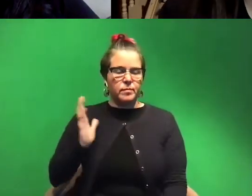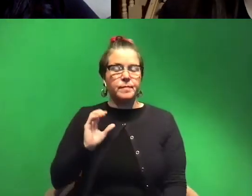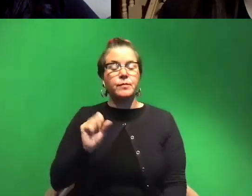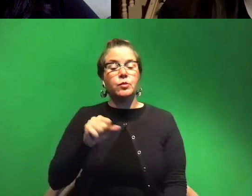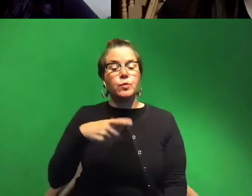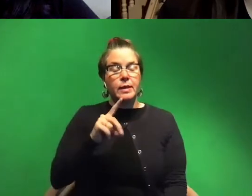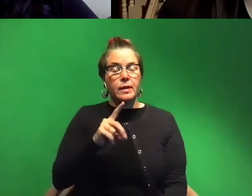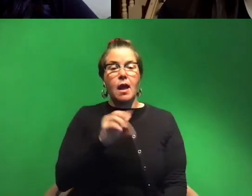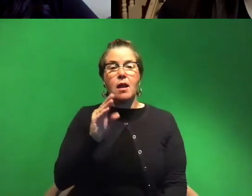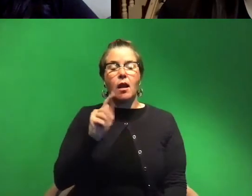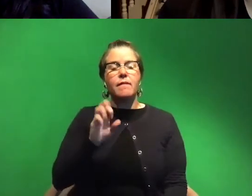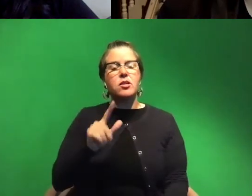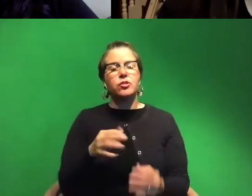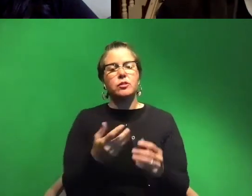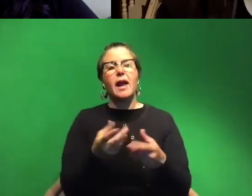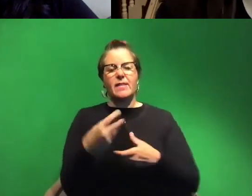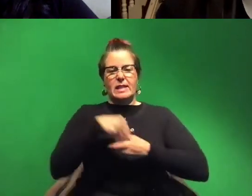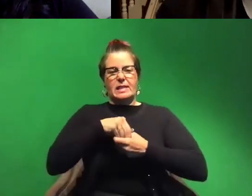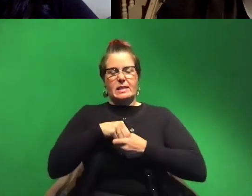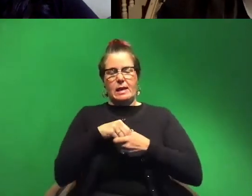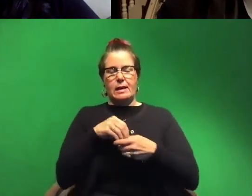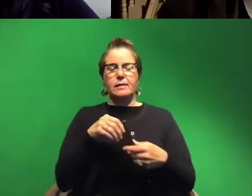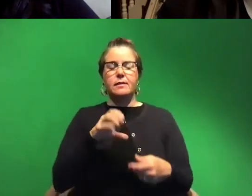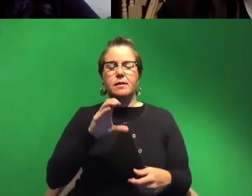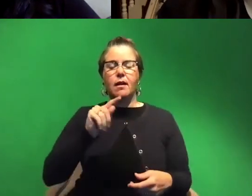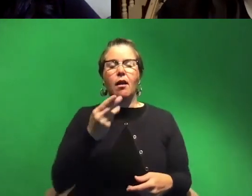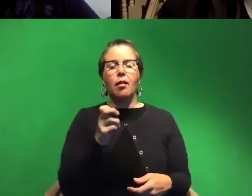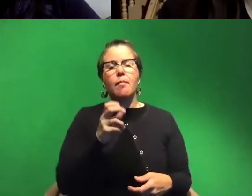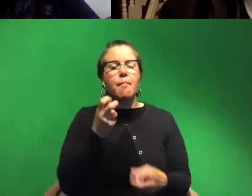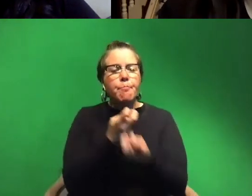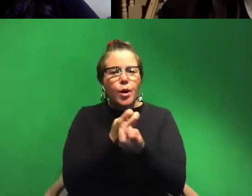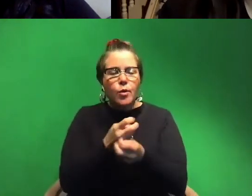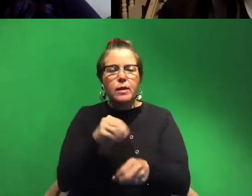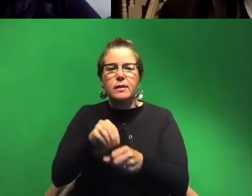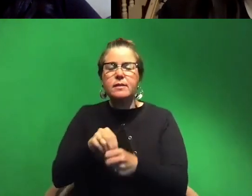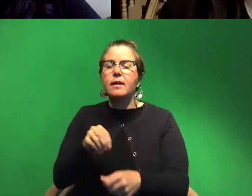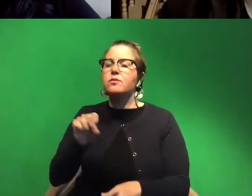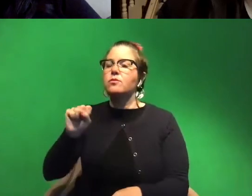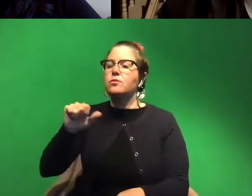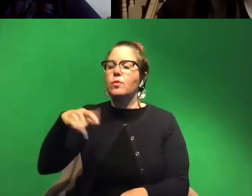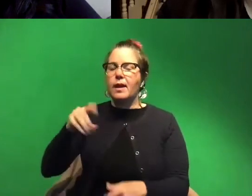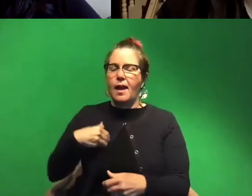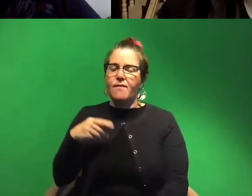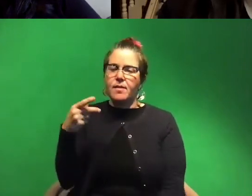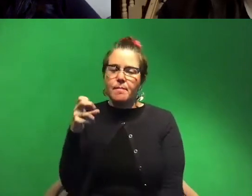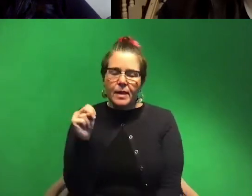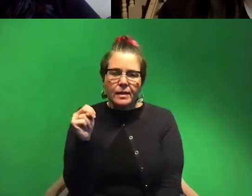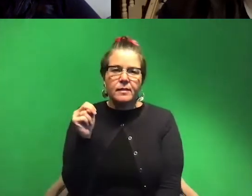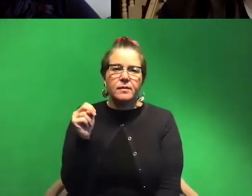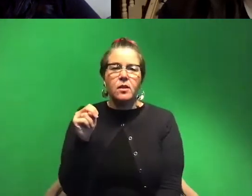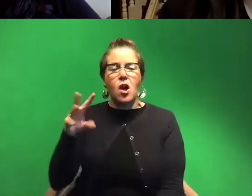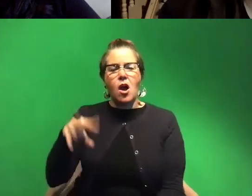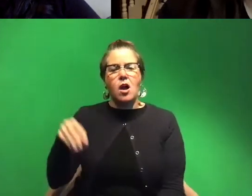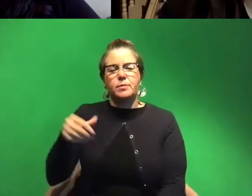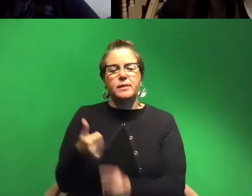actually kind of turned them internal. In the cuttlefish, it's a cuttle bone, and in the squid, it's a pen. And the octopus